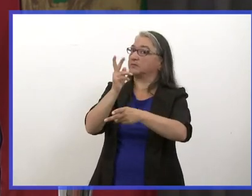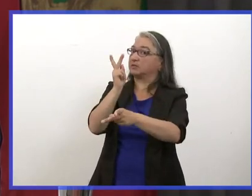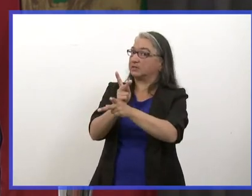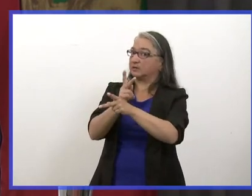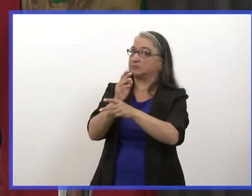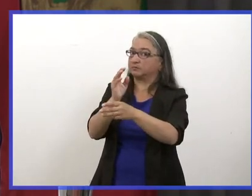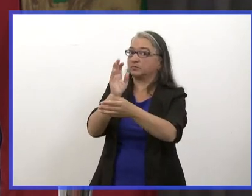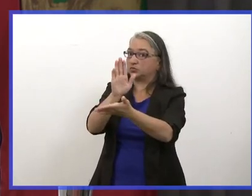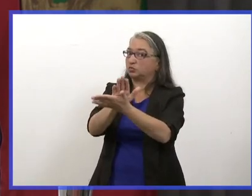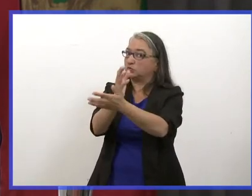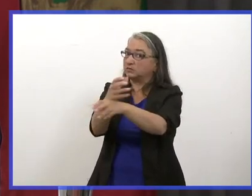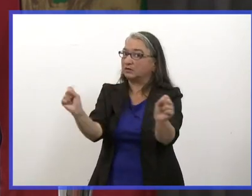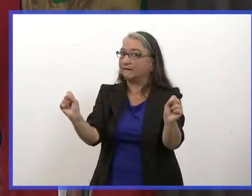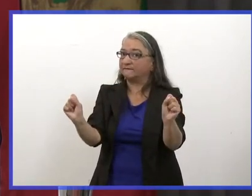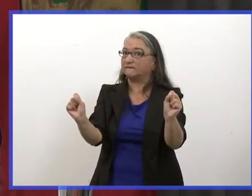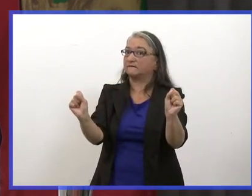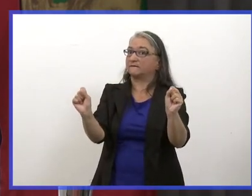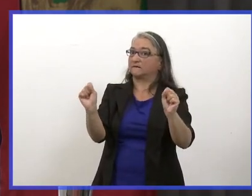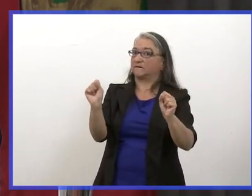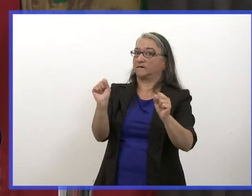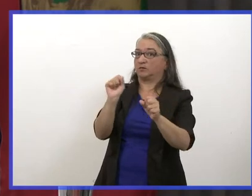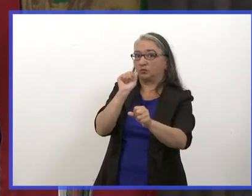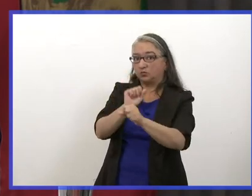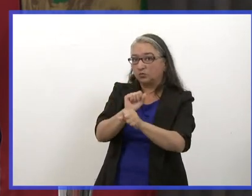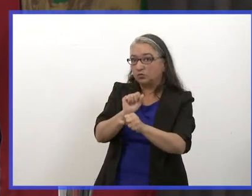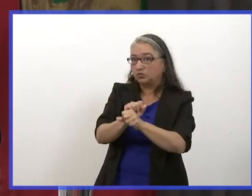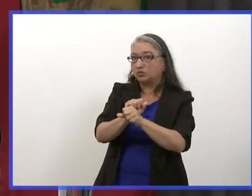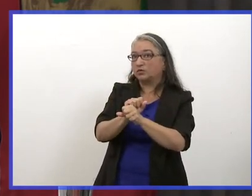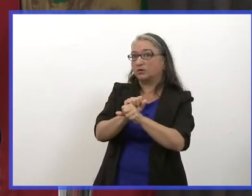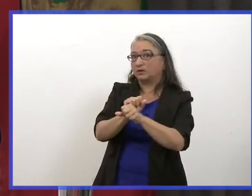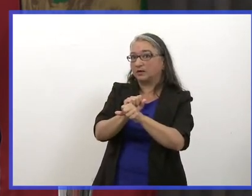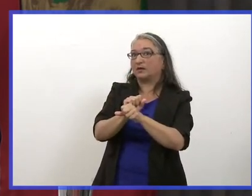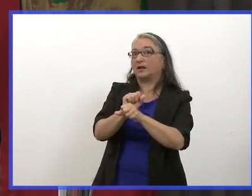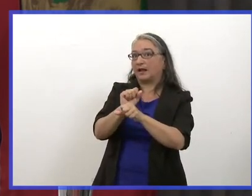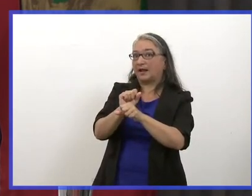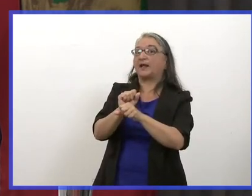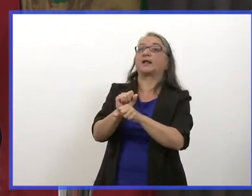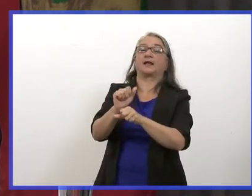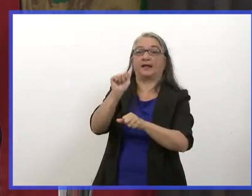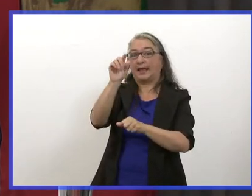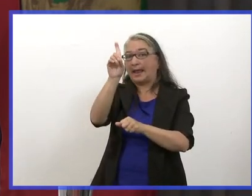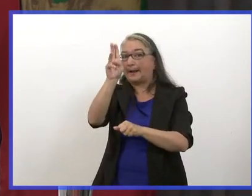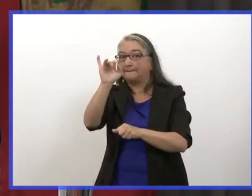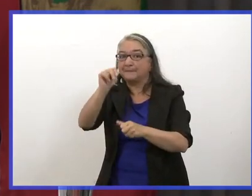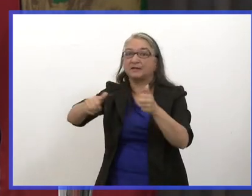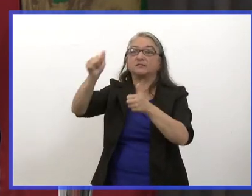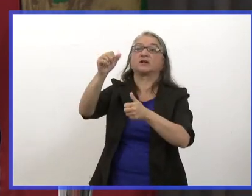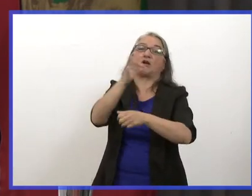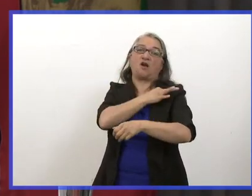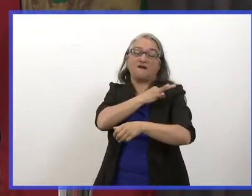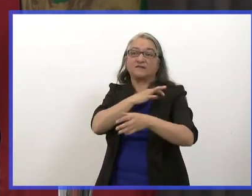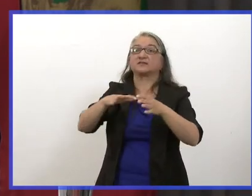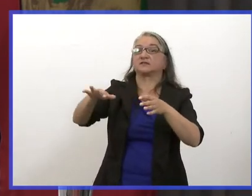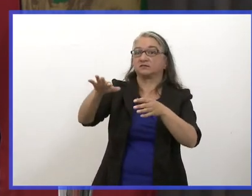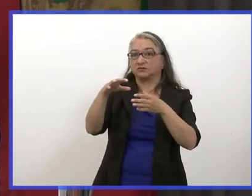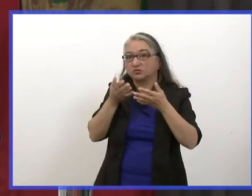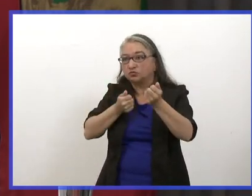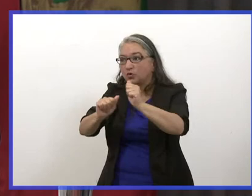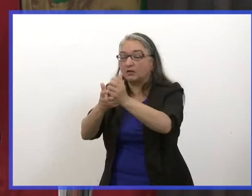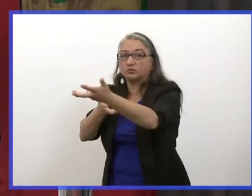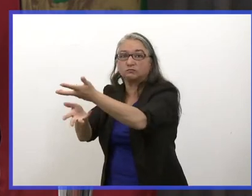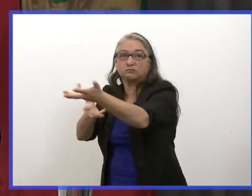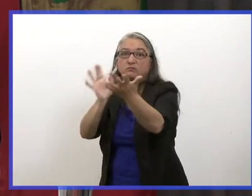with our administrators and educational leaders to keep our schools open as much as we could to avoid that loss of learning that happens when